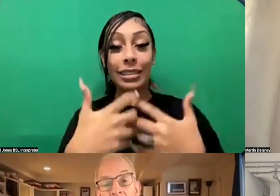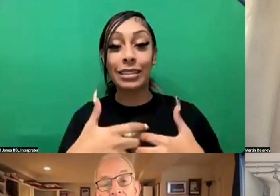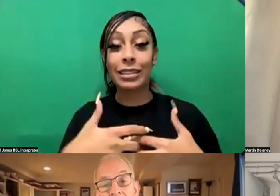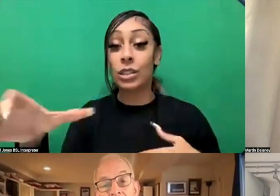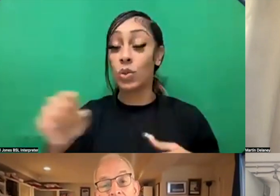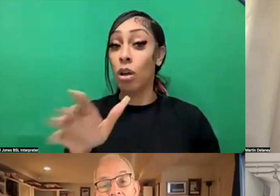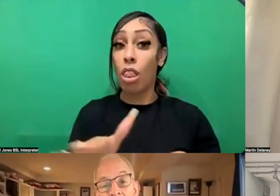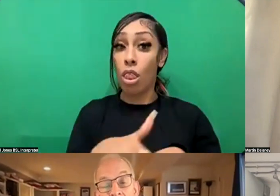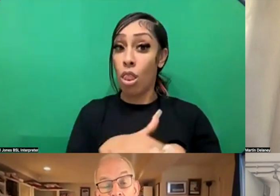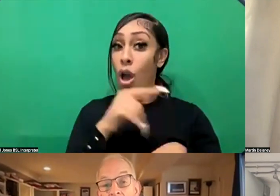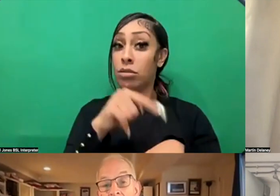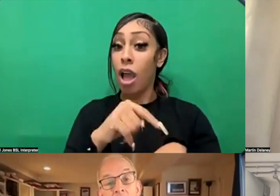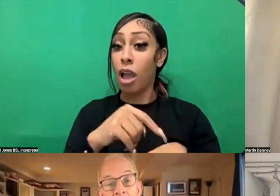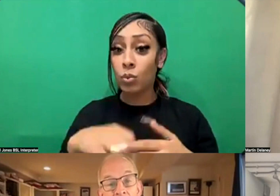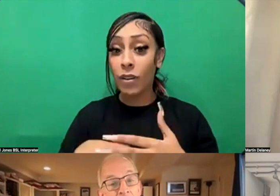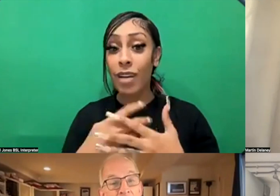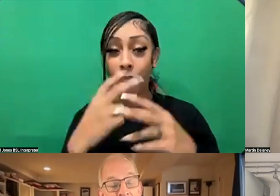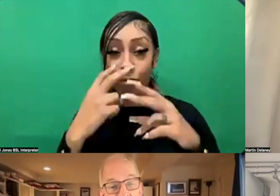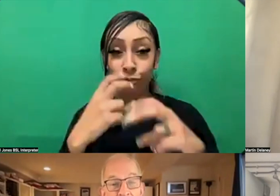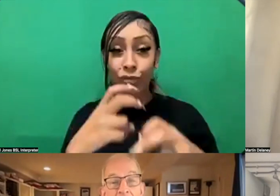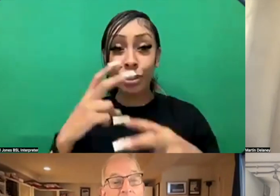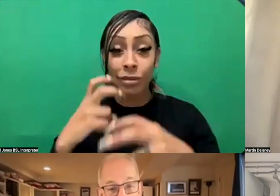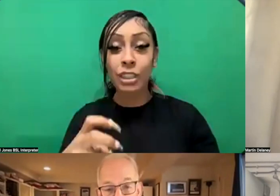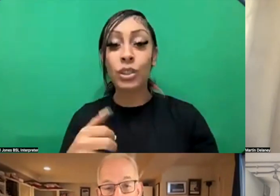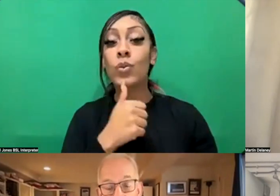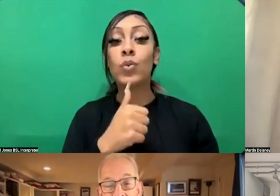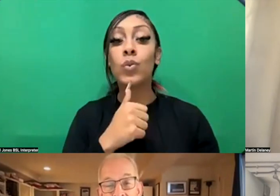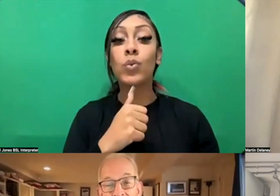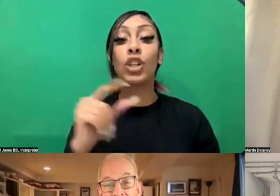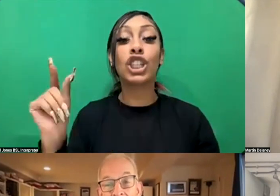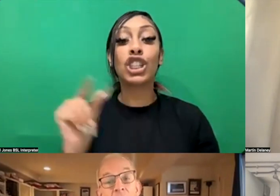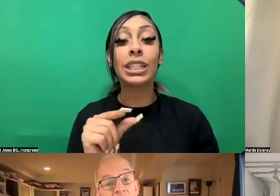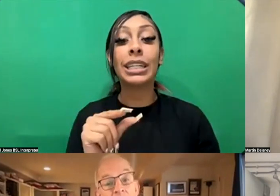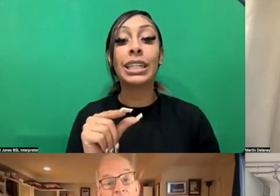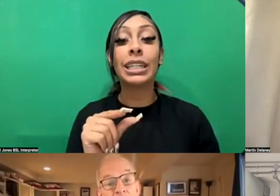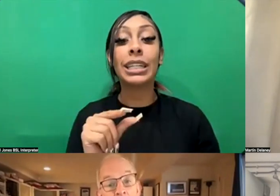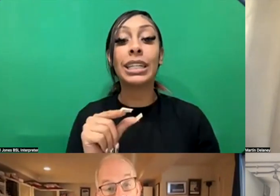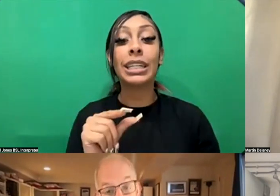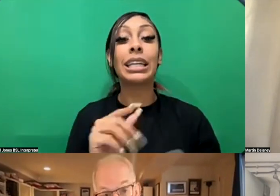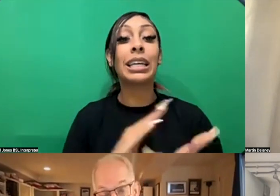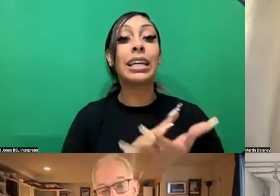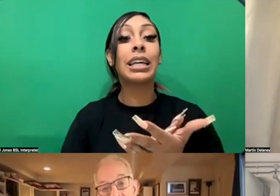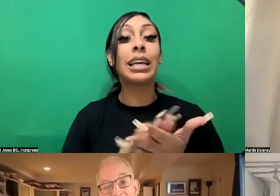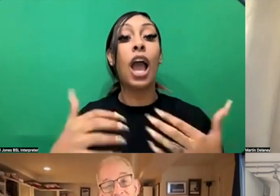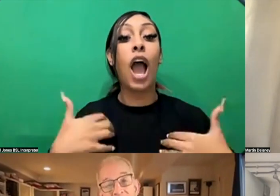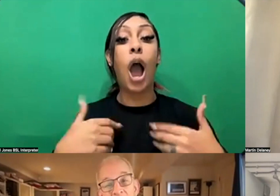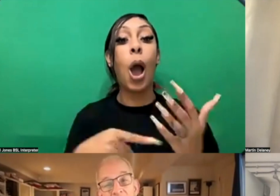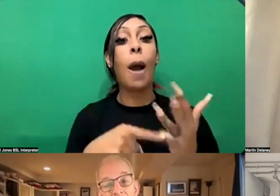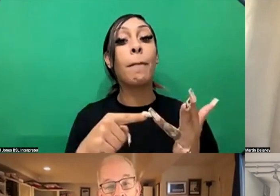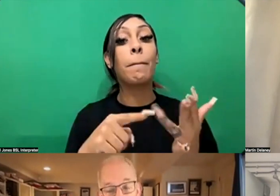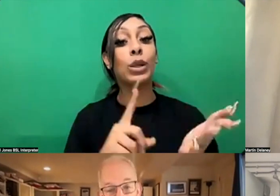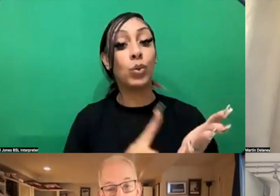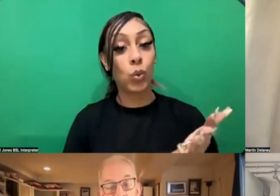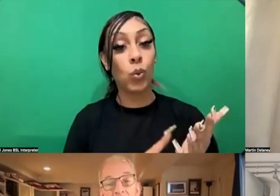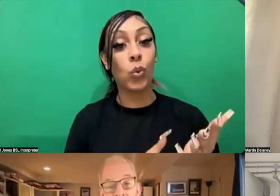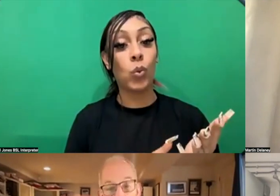it. So what I used cheap hobby tools. For example, the Arduino